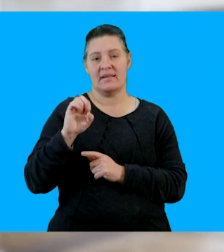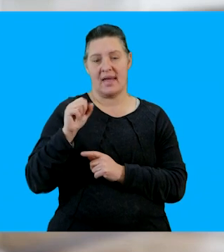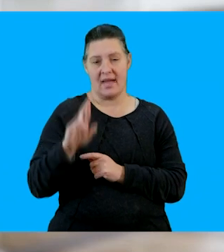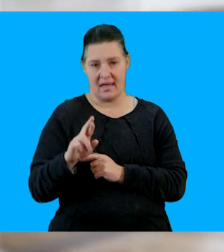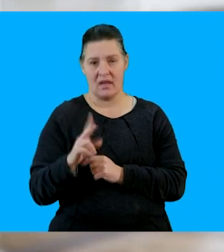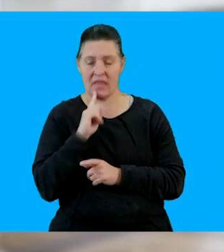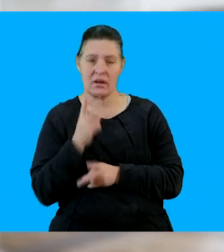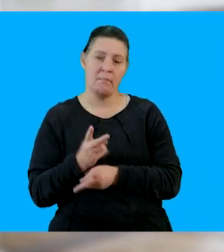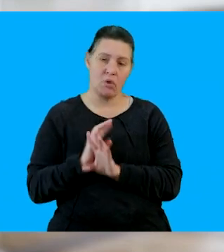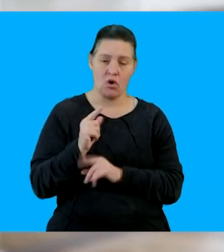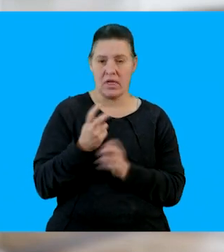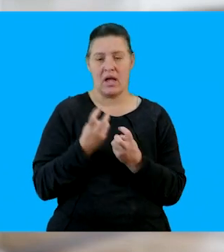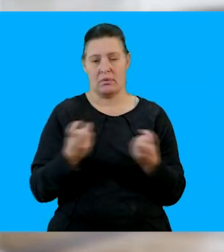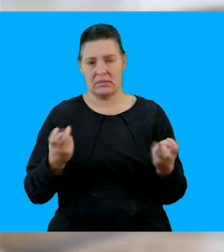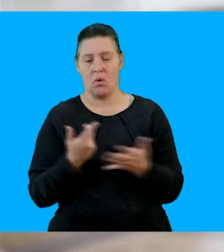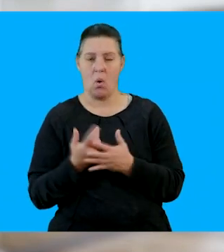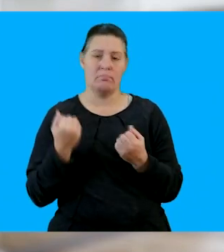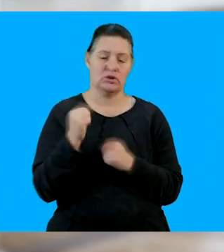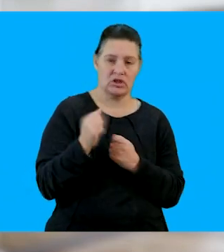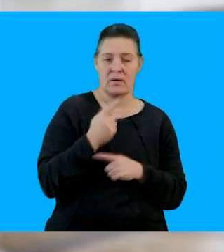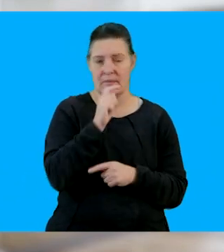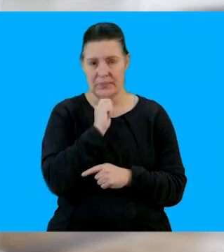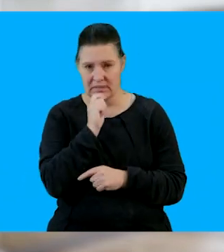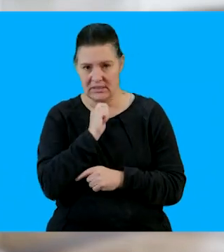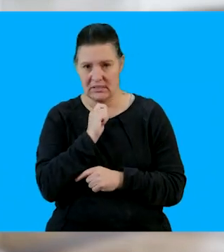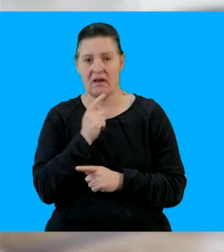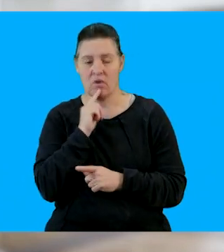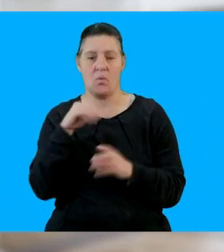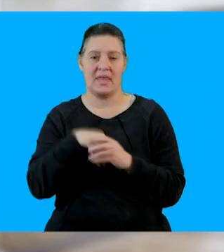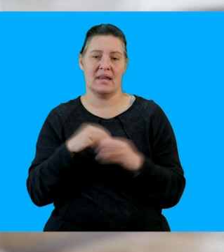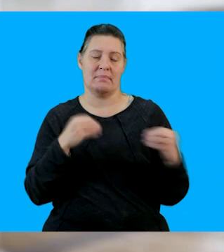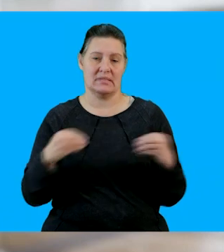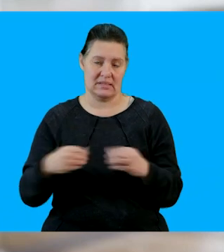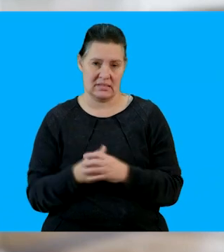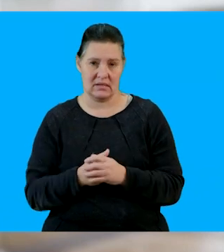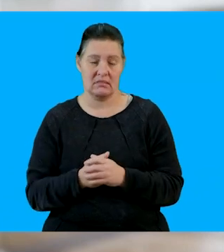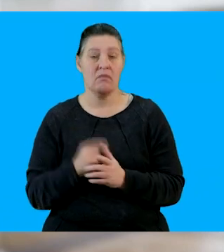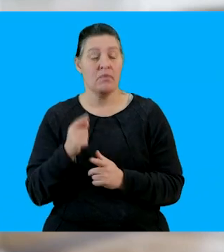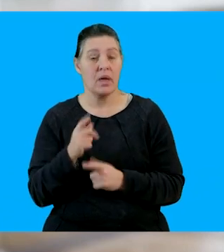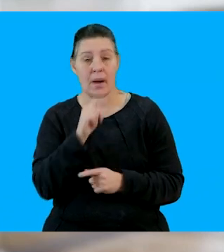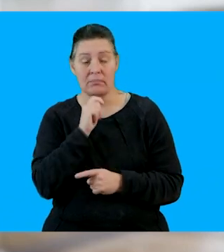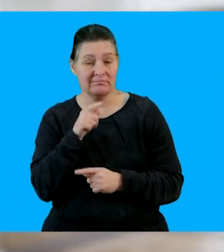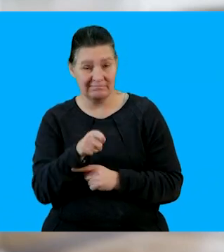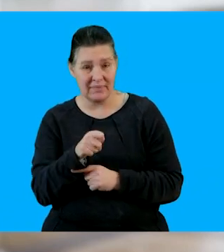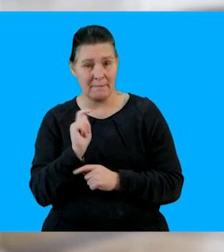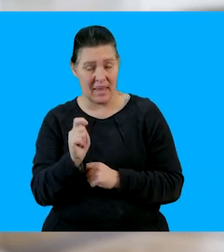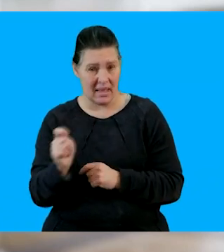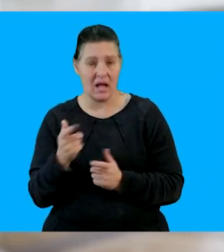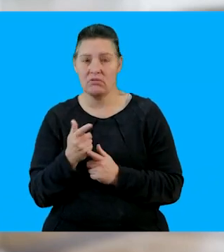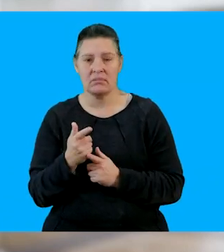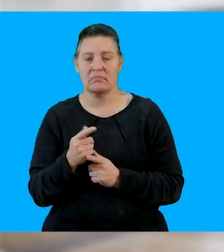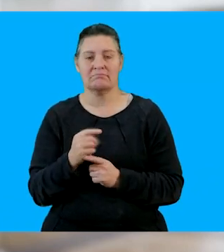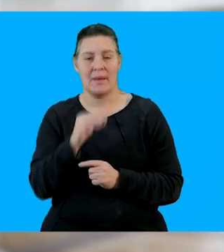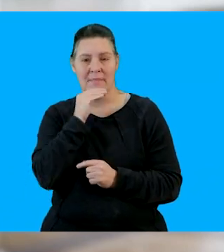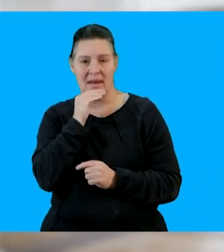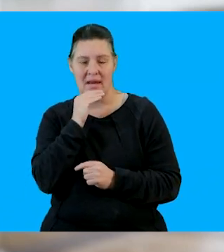vendor, the person who has borrowed you the equipment or the machinery that you are using in a business. So with you paying that money does not actually